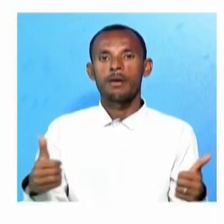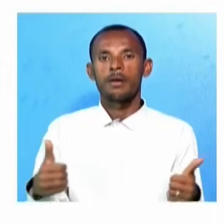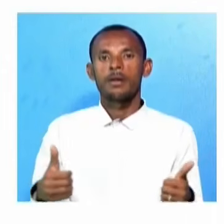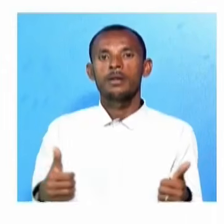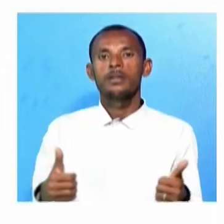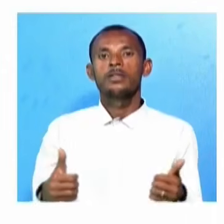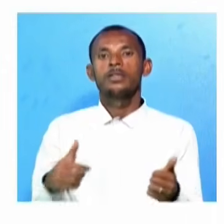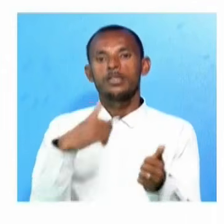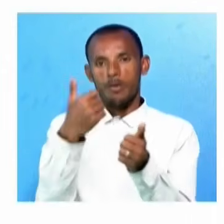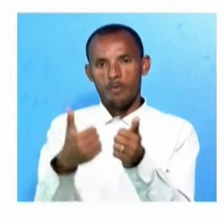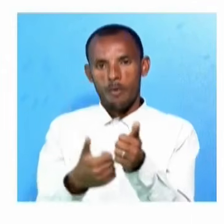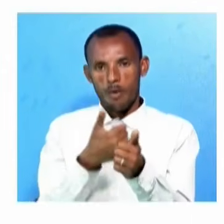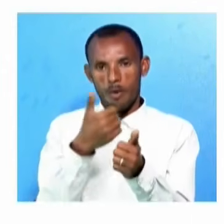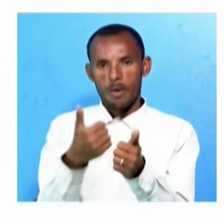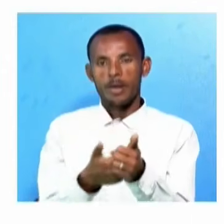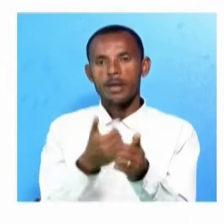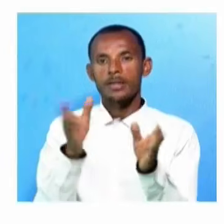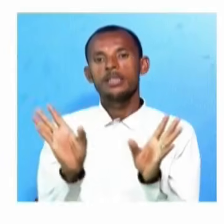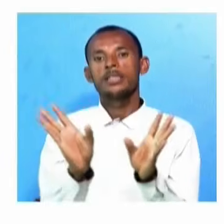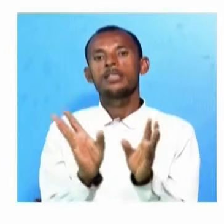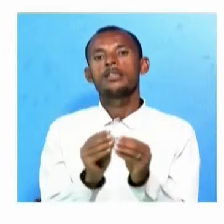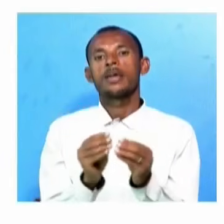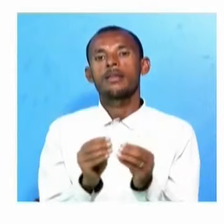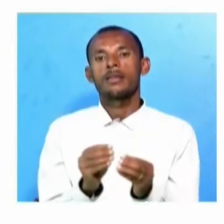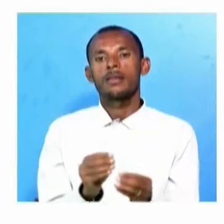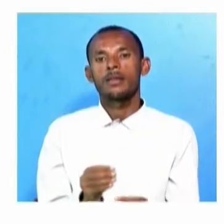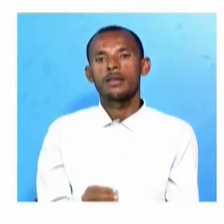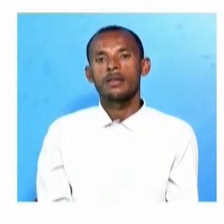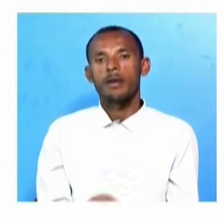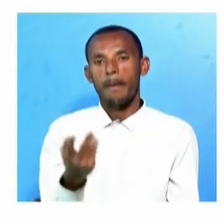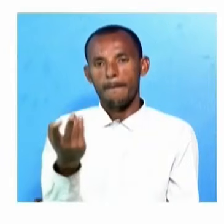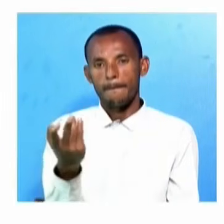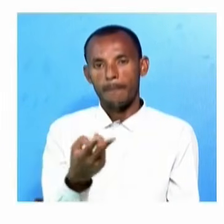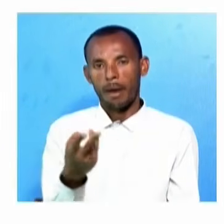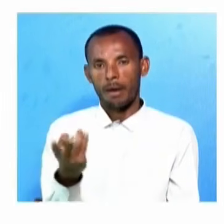whether the following sets, pair of sets,